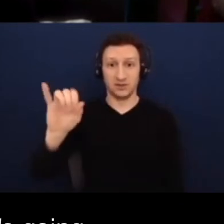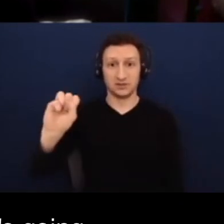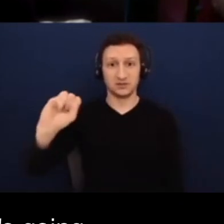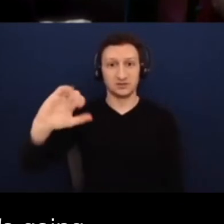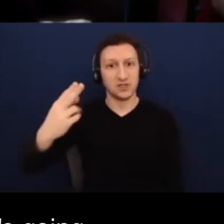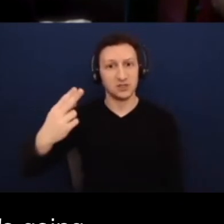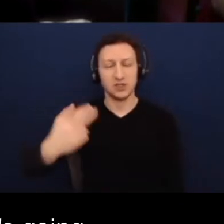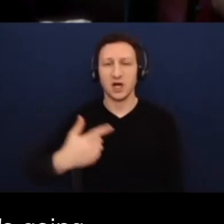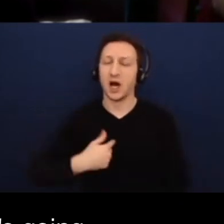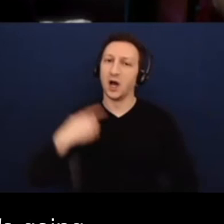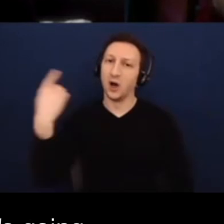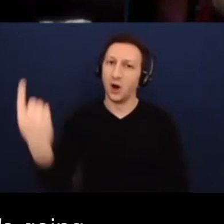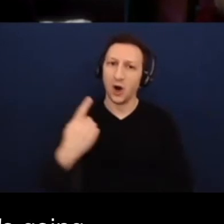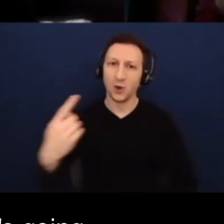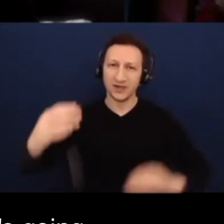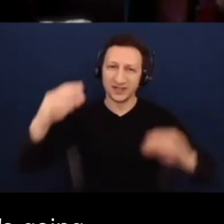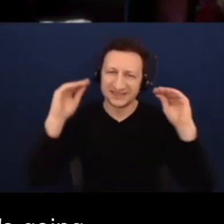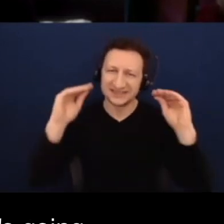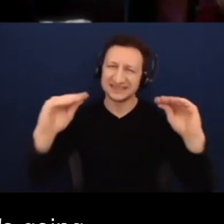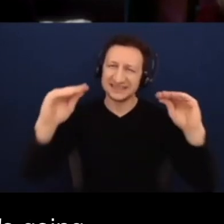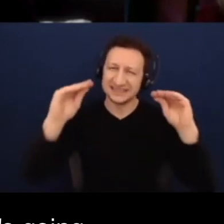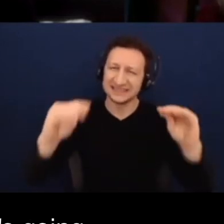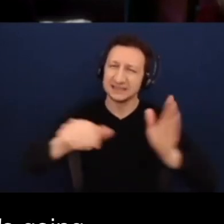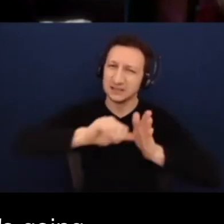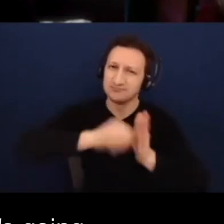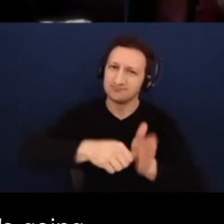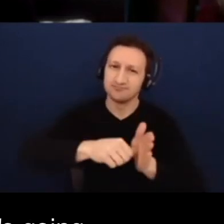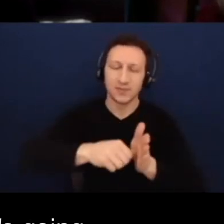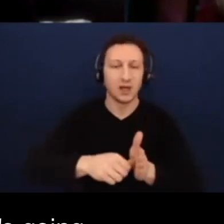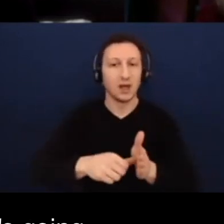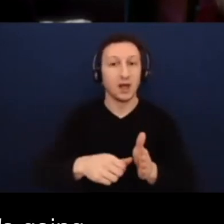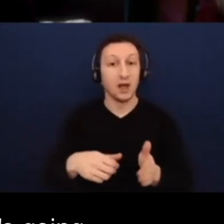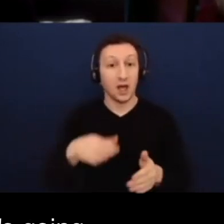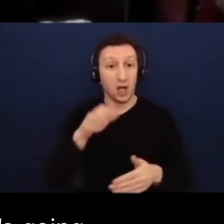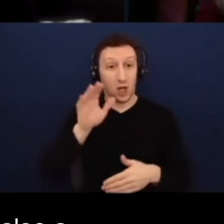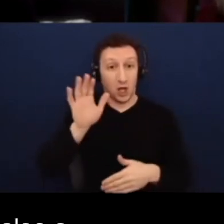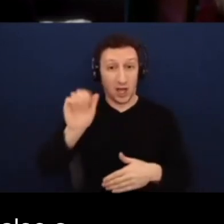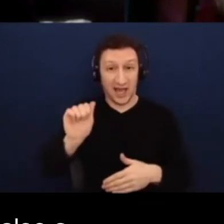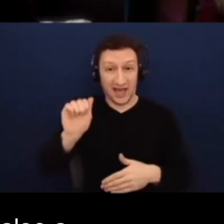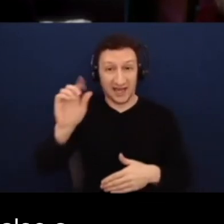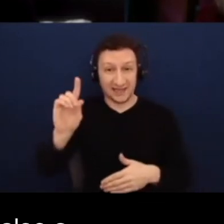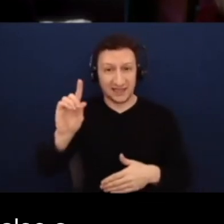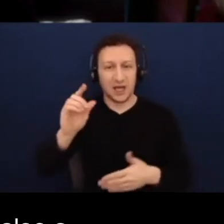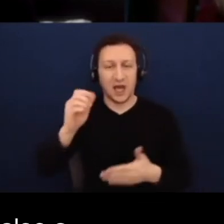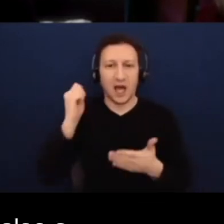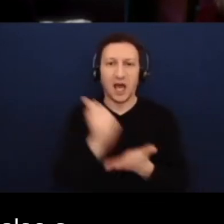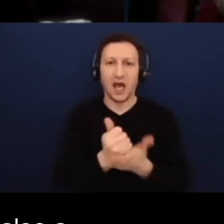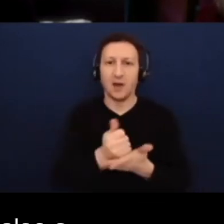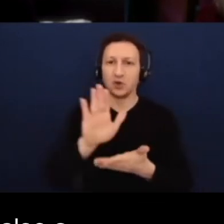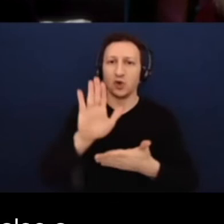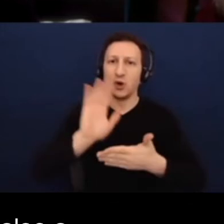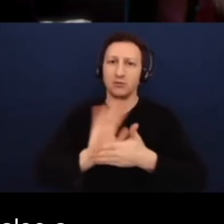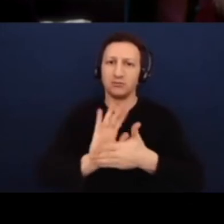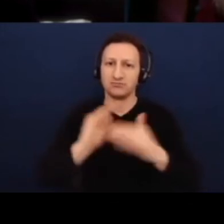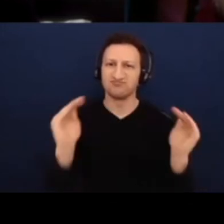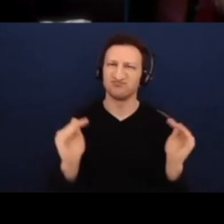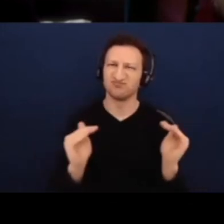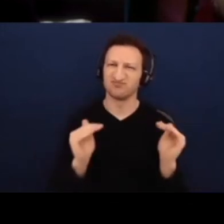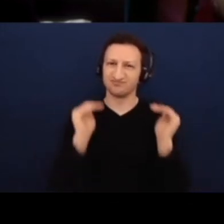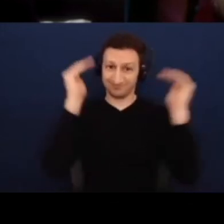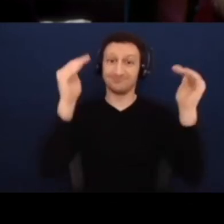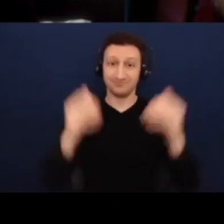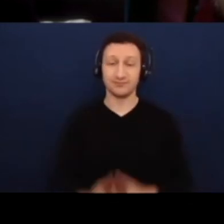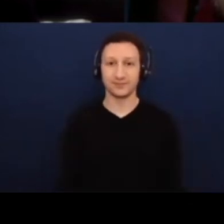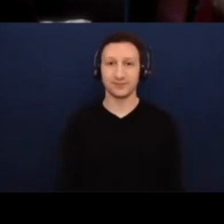about how it's going to enhance their films. And this is also a struggle with captioning that I've